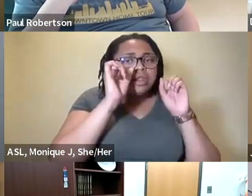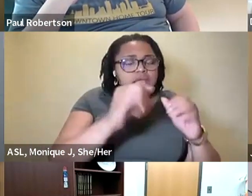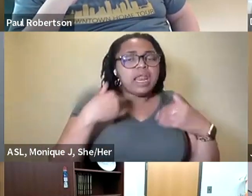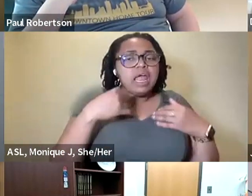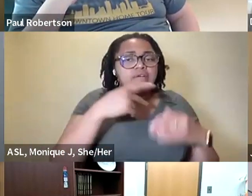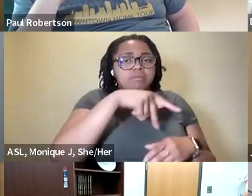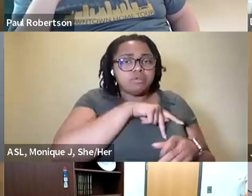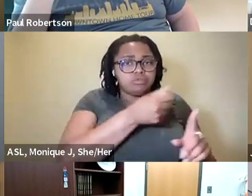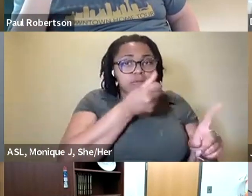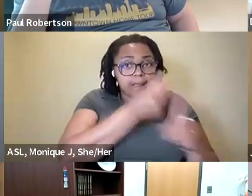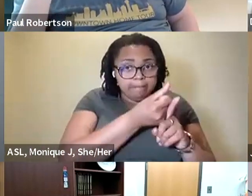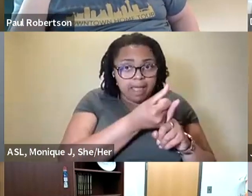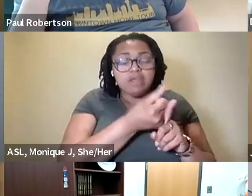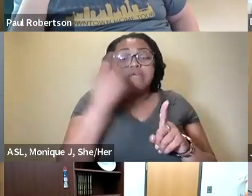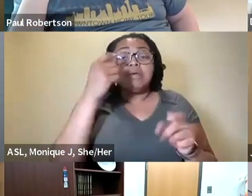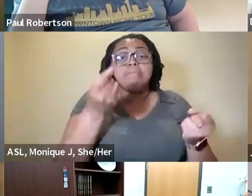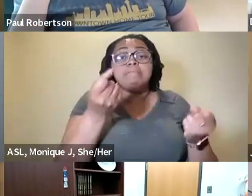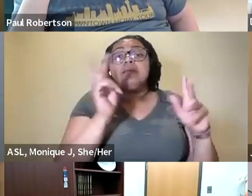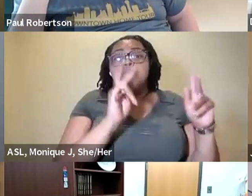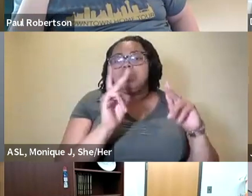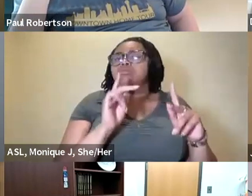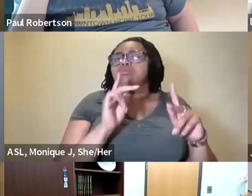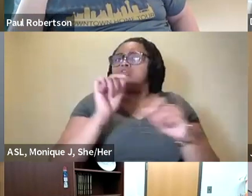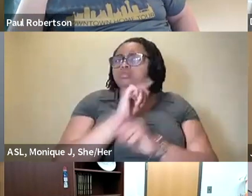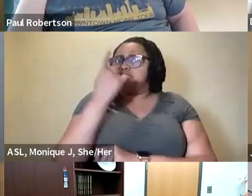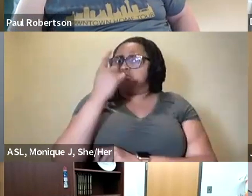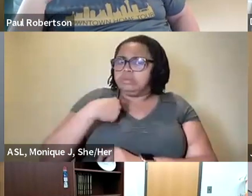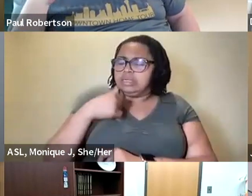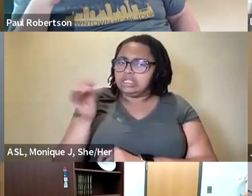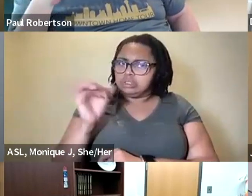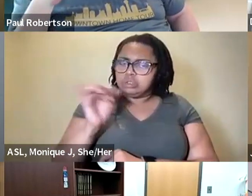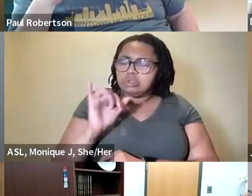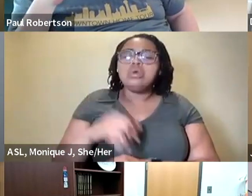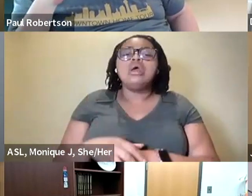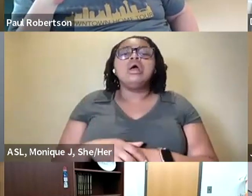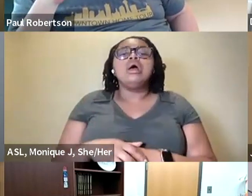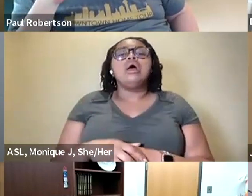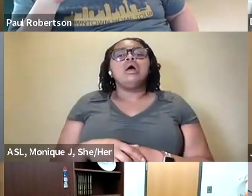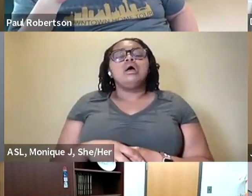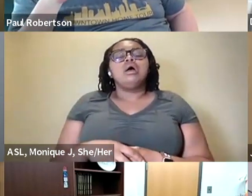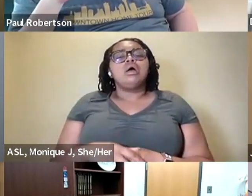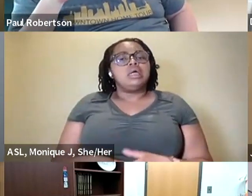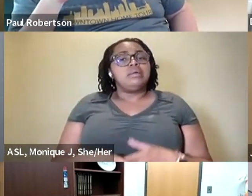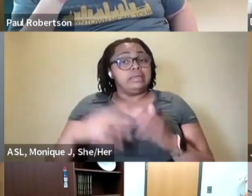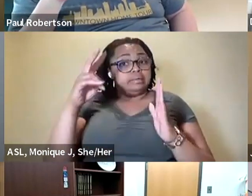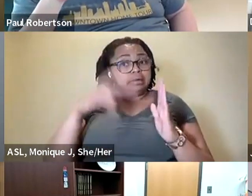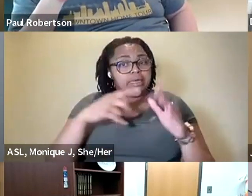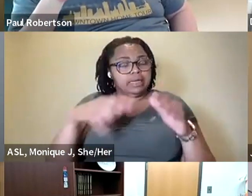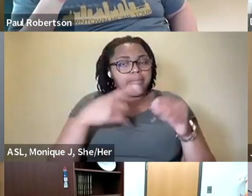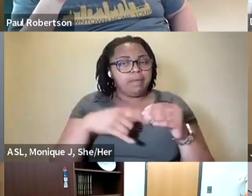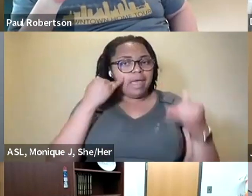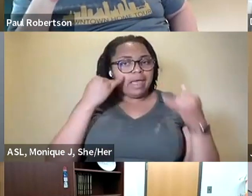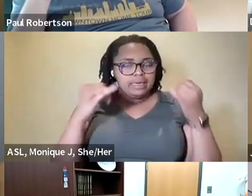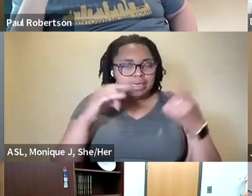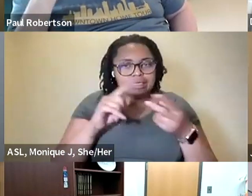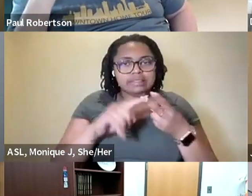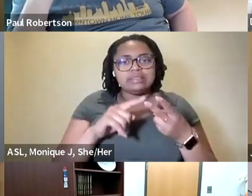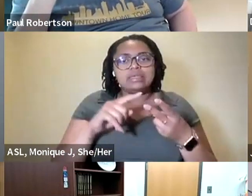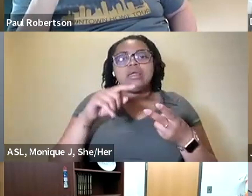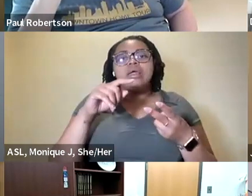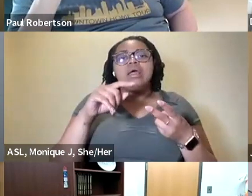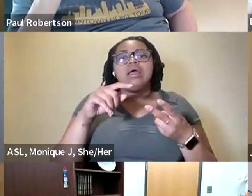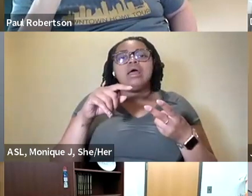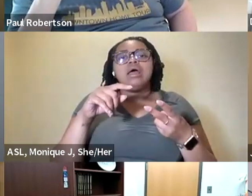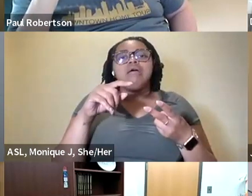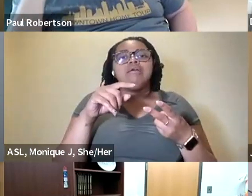many of us. In fact, it has for me. Reading about these ideas of impairment and disability and well-being